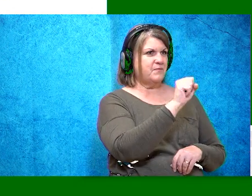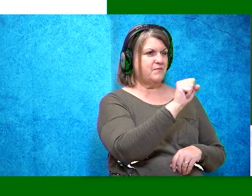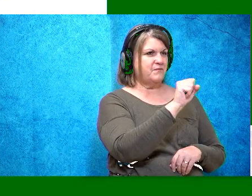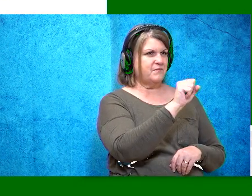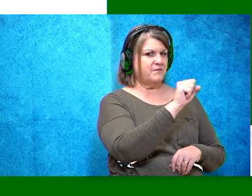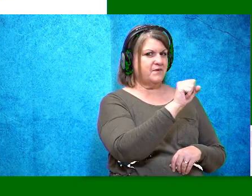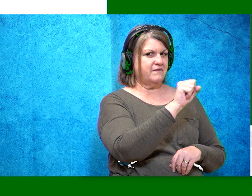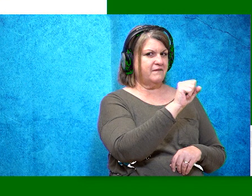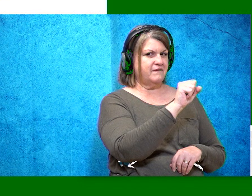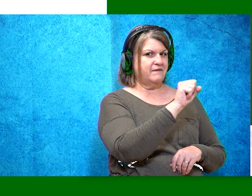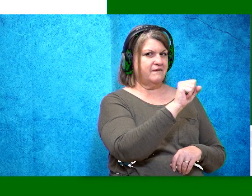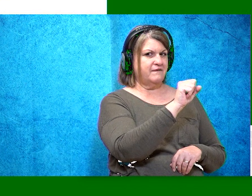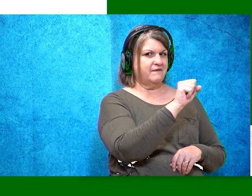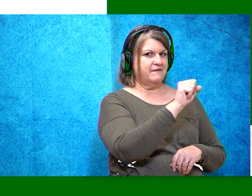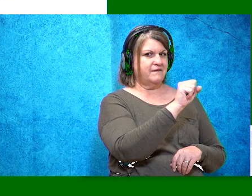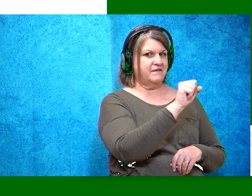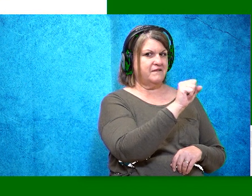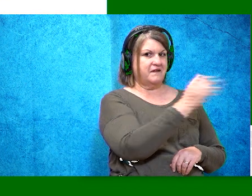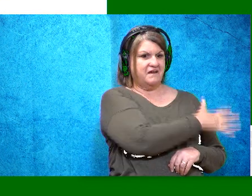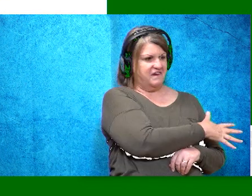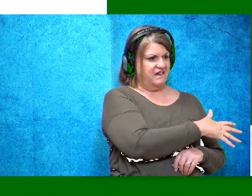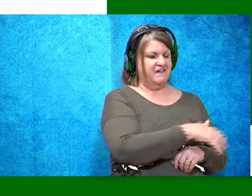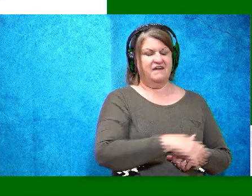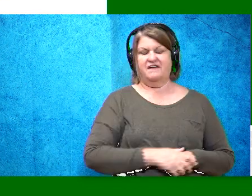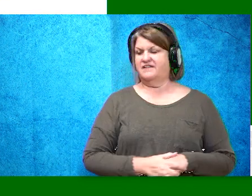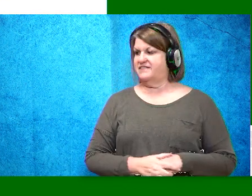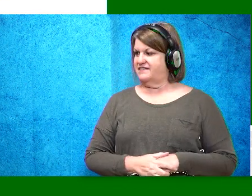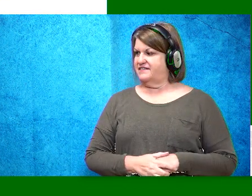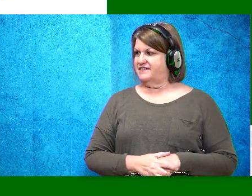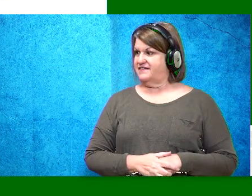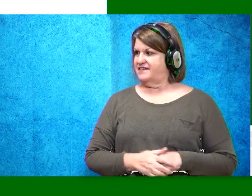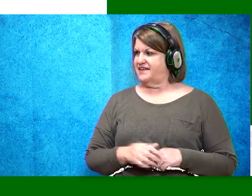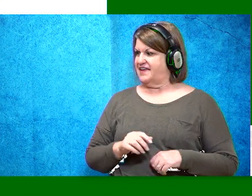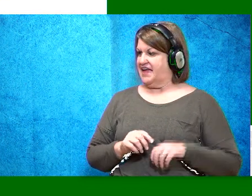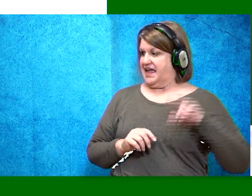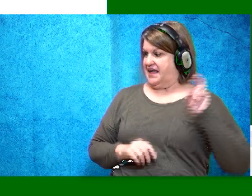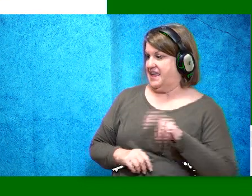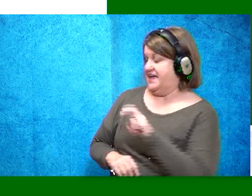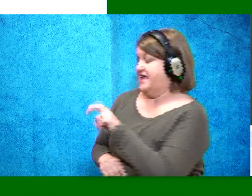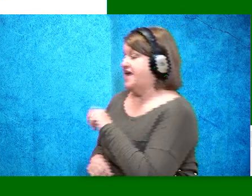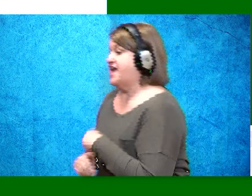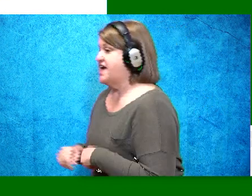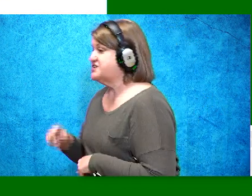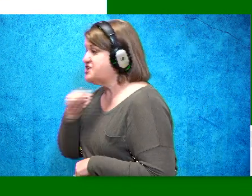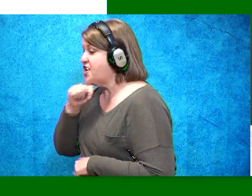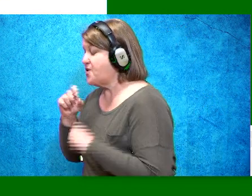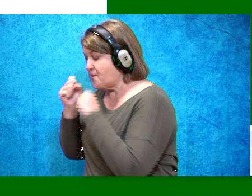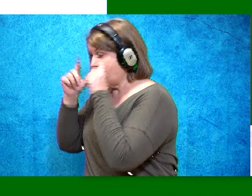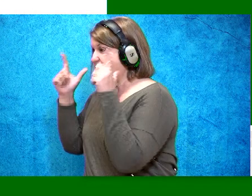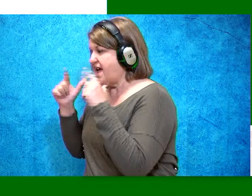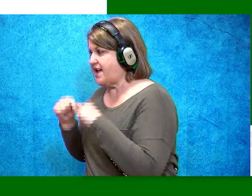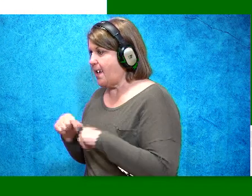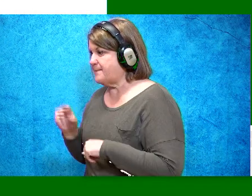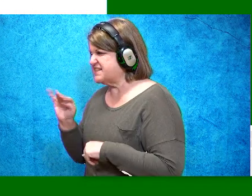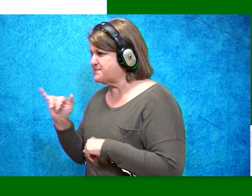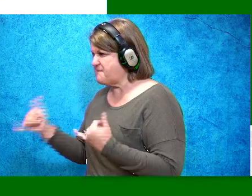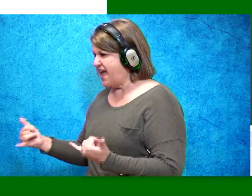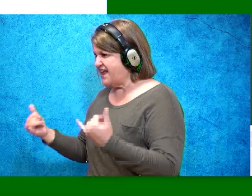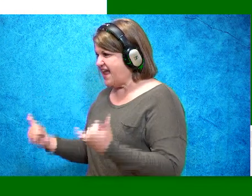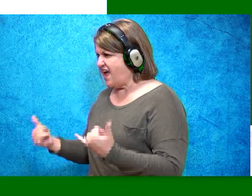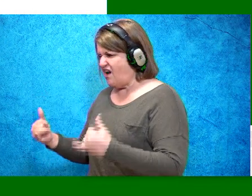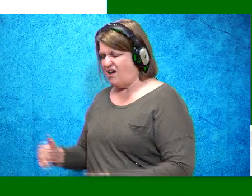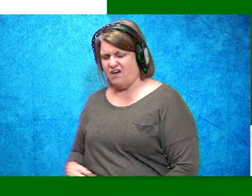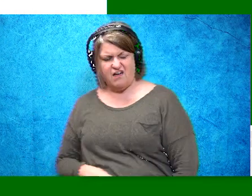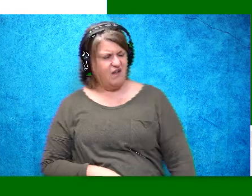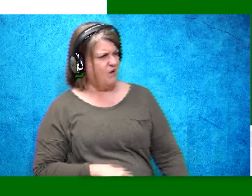Toad's bed. Toad, Toad, wake up. It's May now. What? Said Toad. Can it be